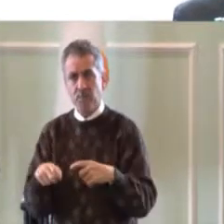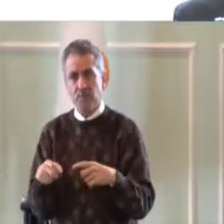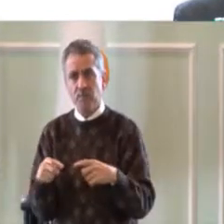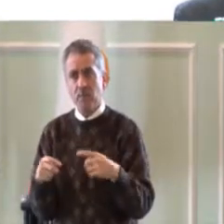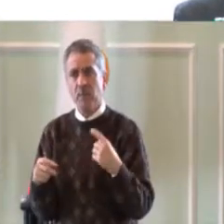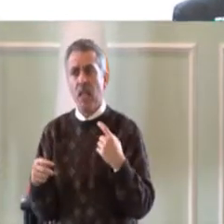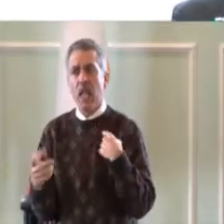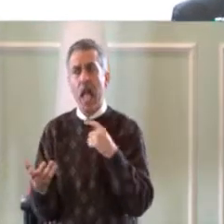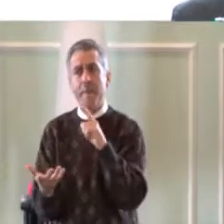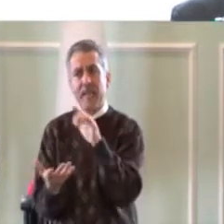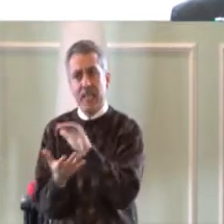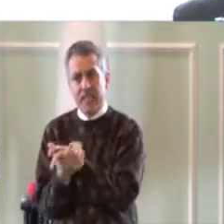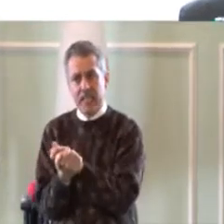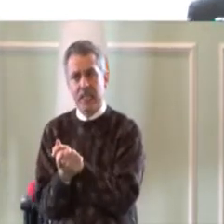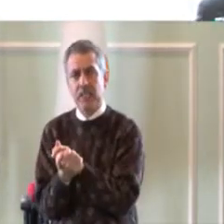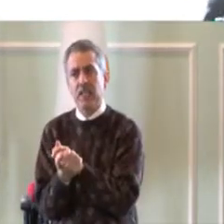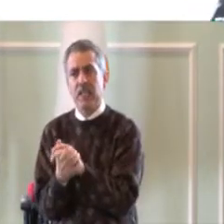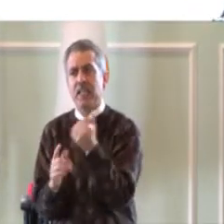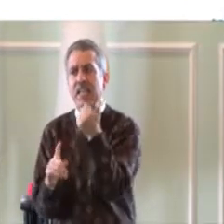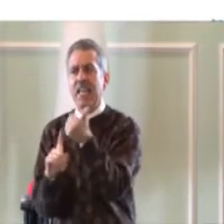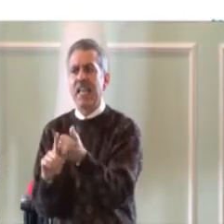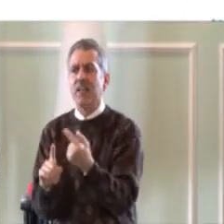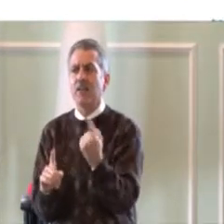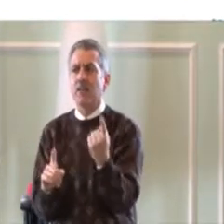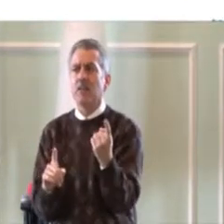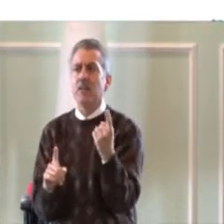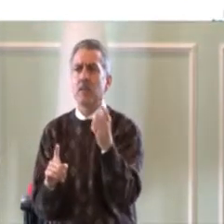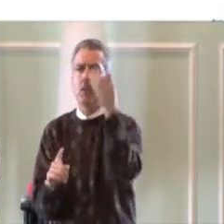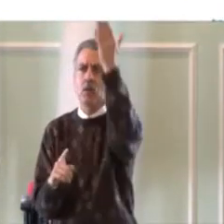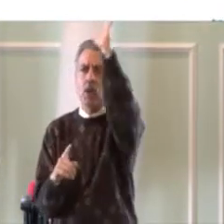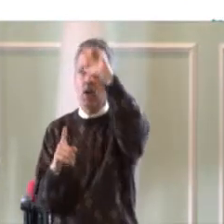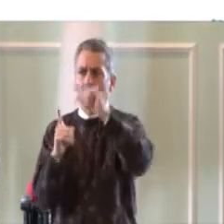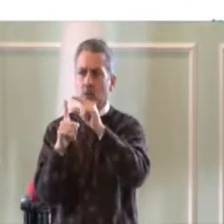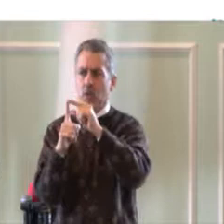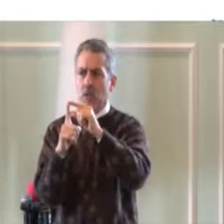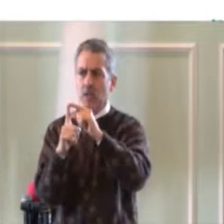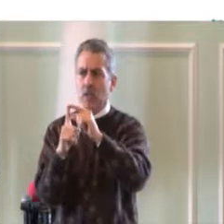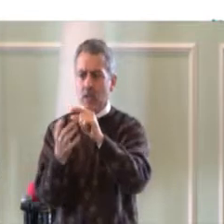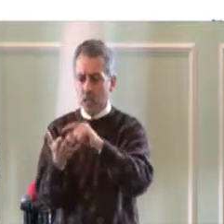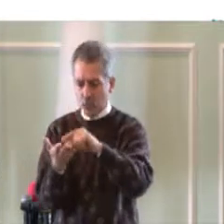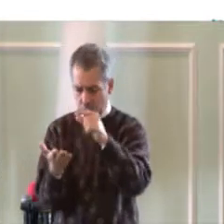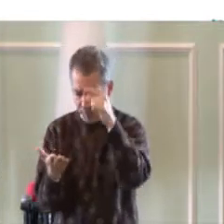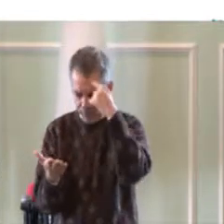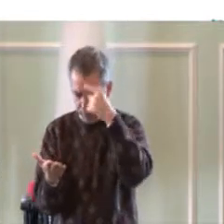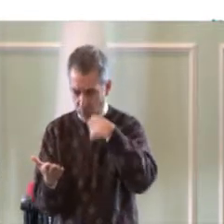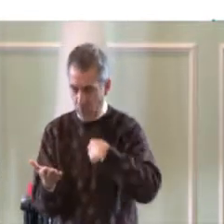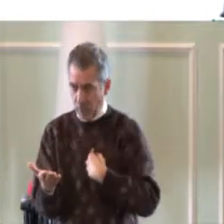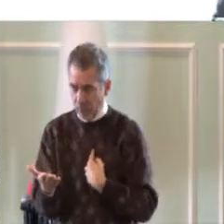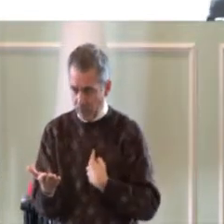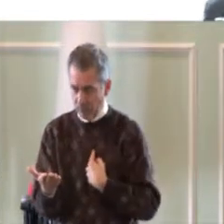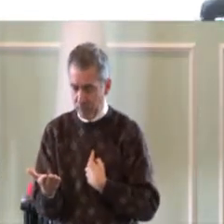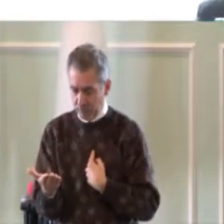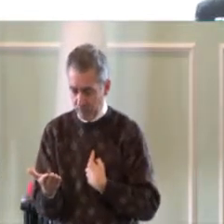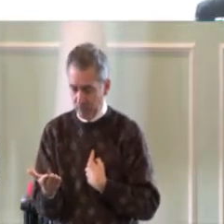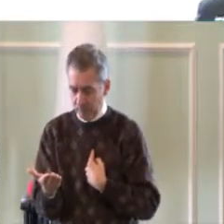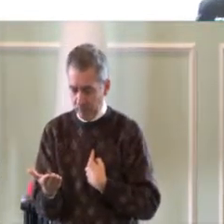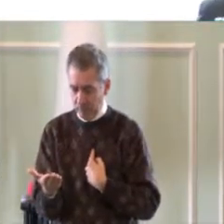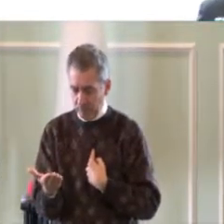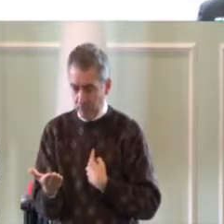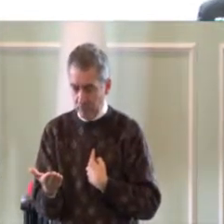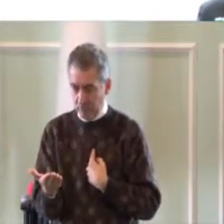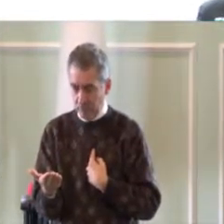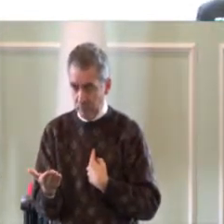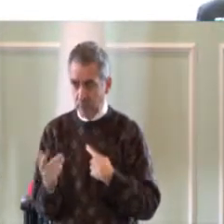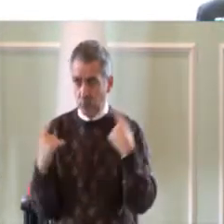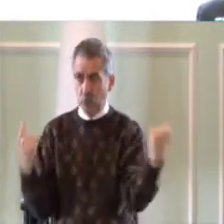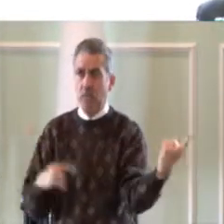that in every page of God's Word, there is a message for us. Amen? And so today,